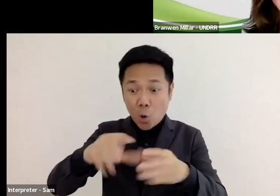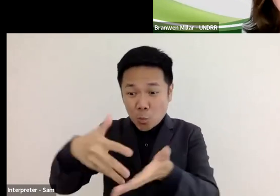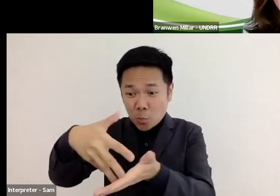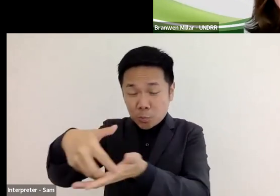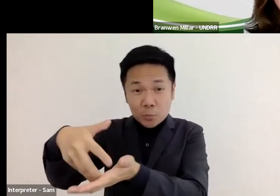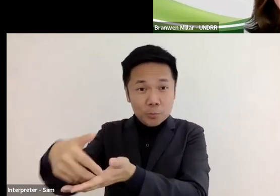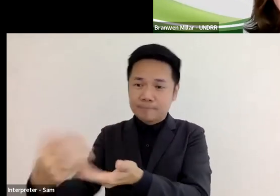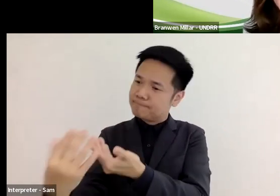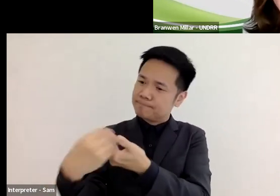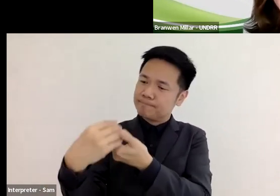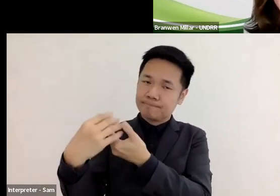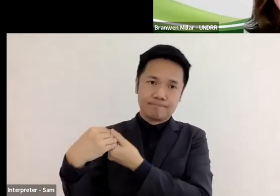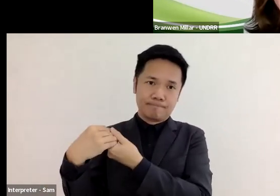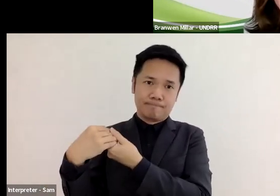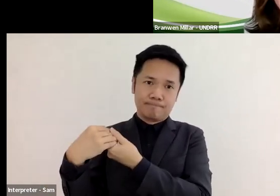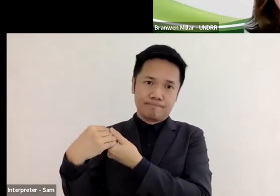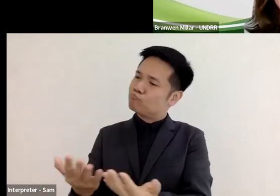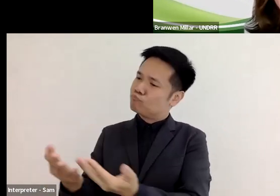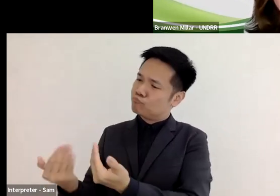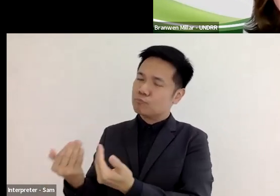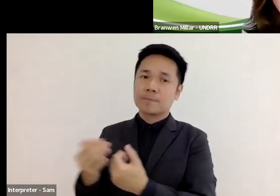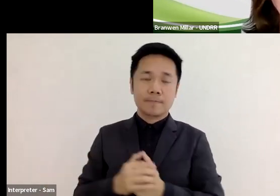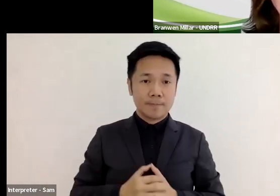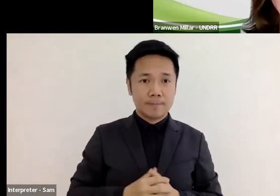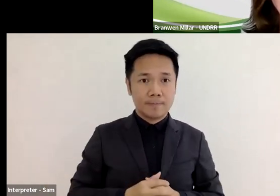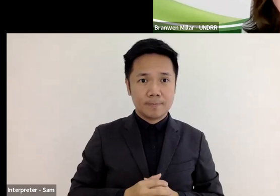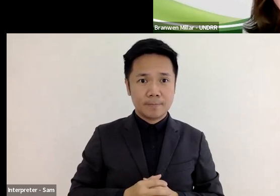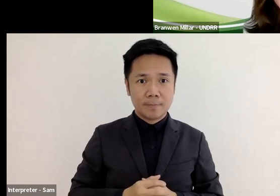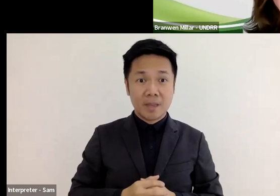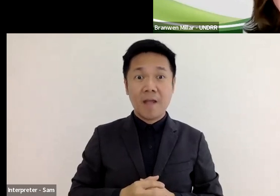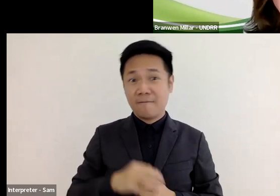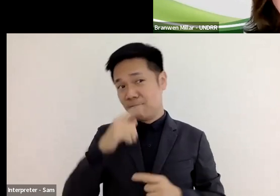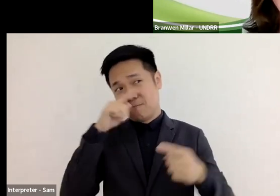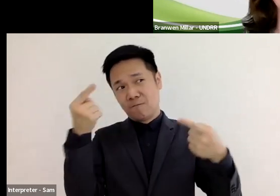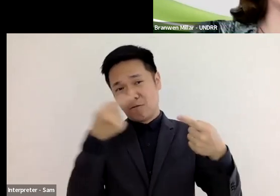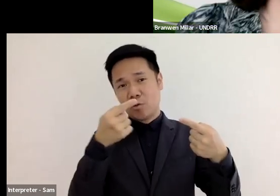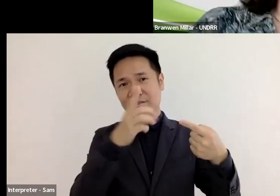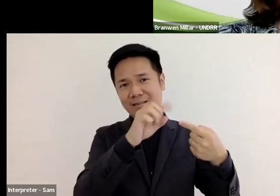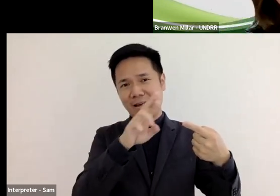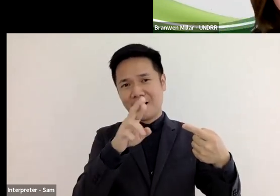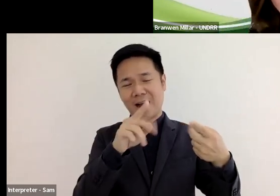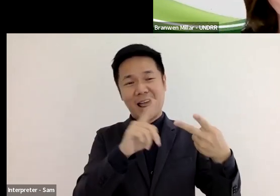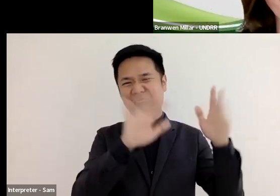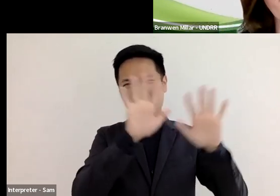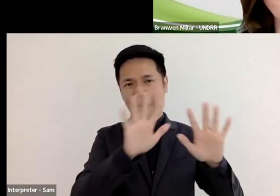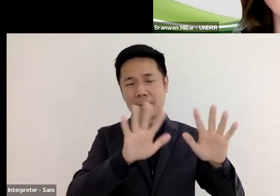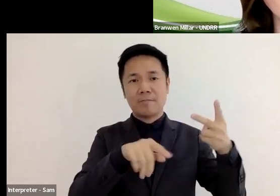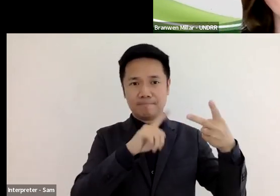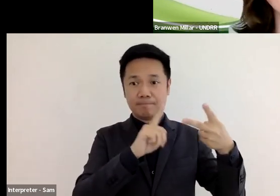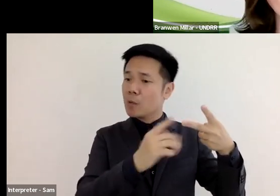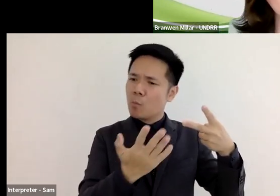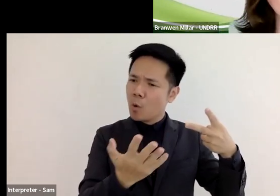are very much prone to the disaster risk and climate risk. We need to bring them